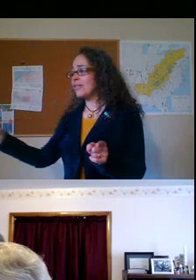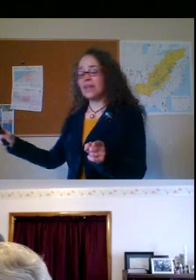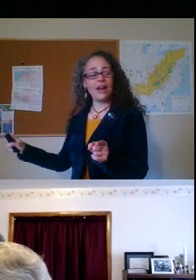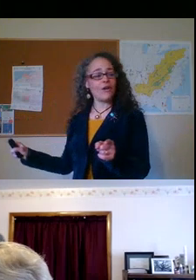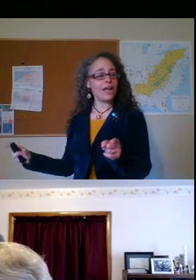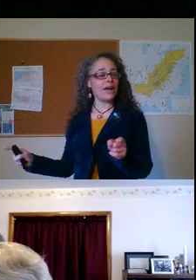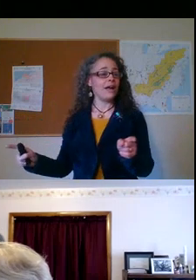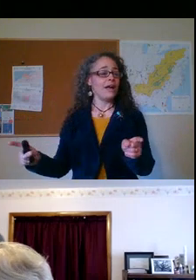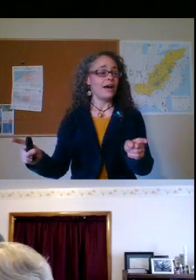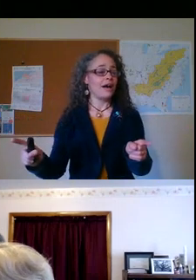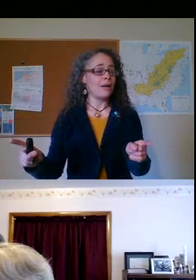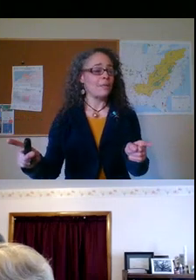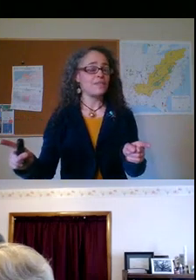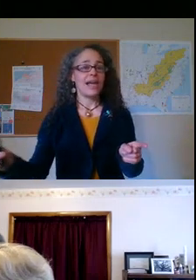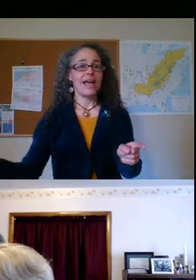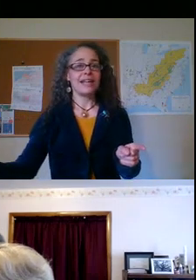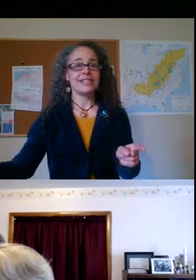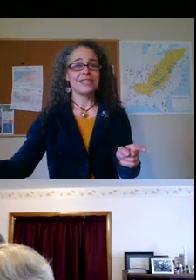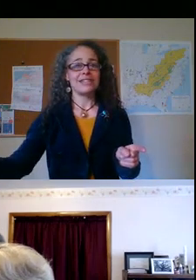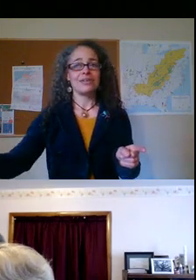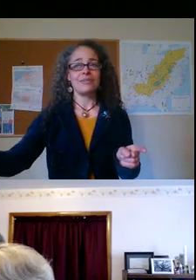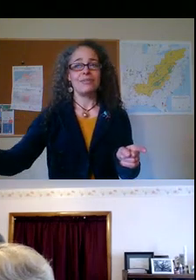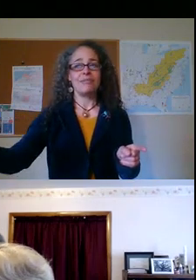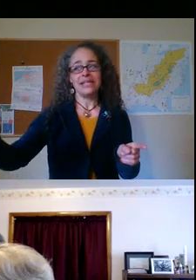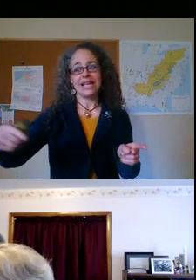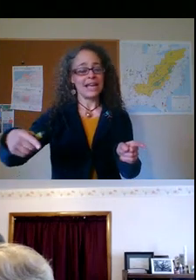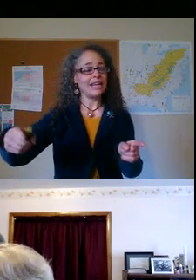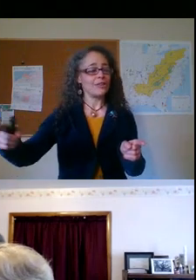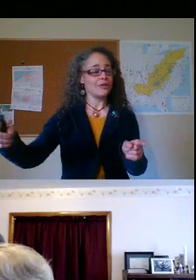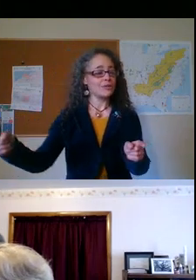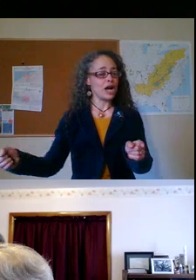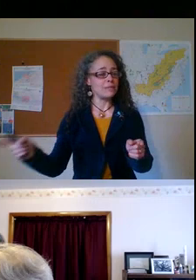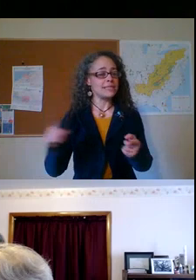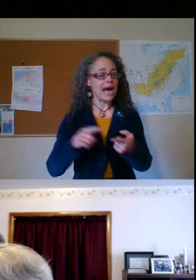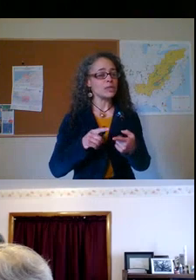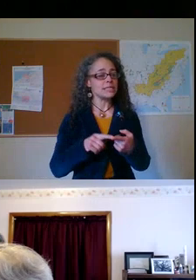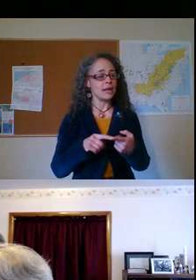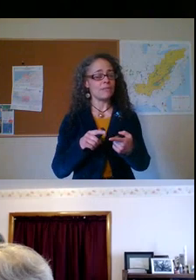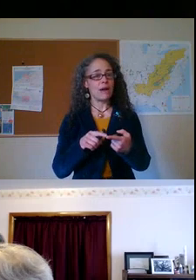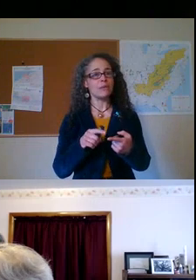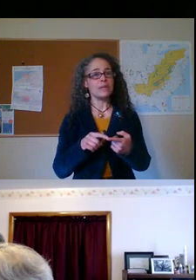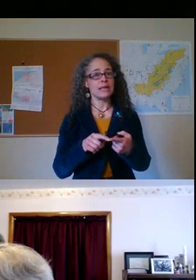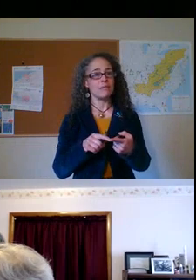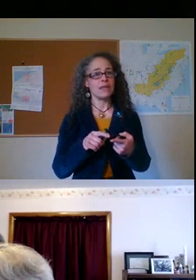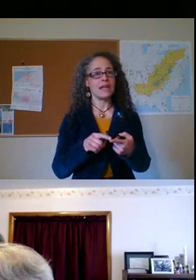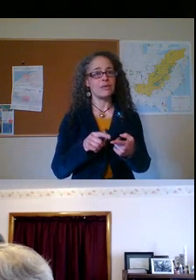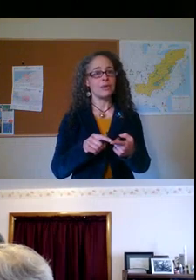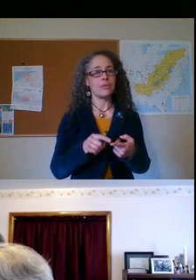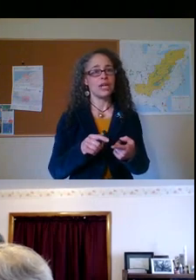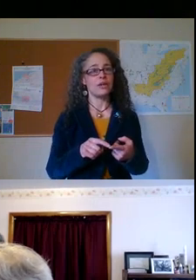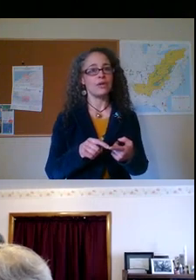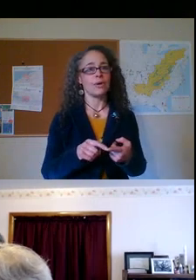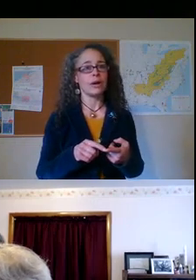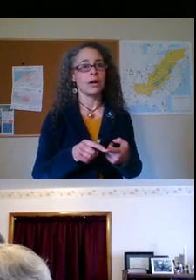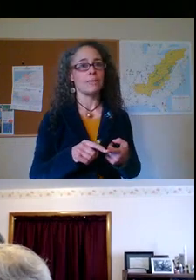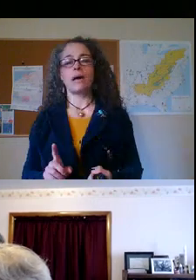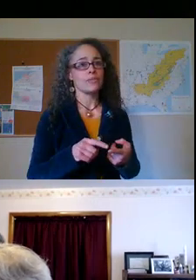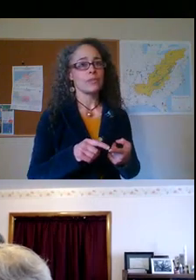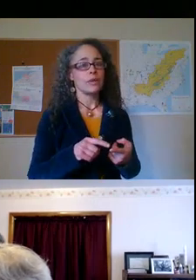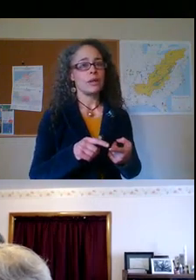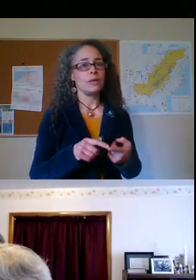that are in the area and you're maintaining those jobs, that would be something that you would put in